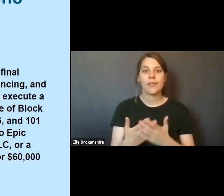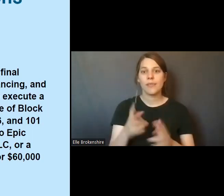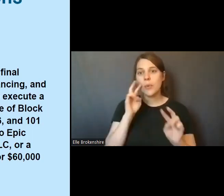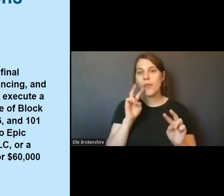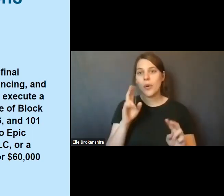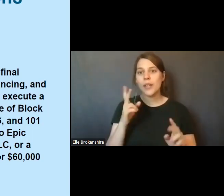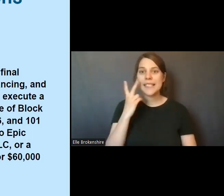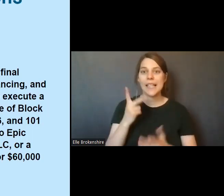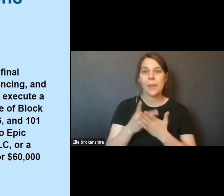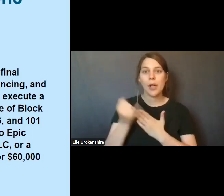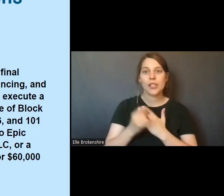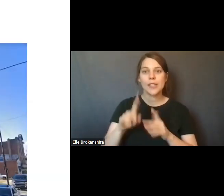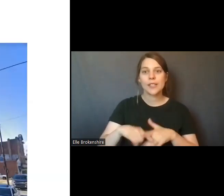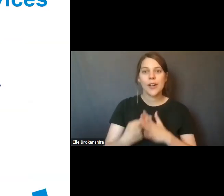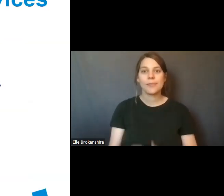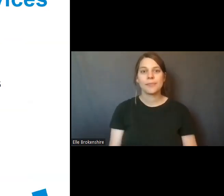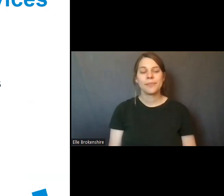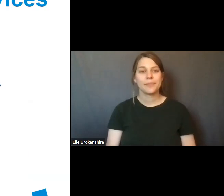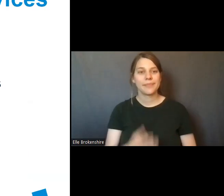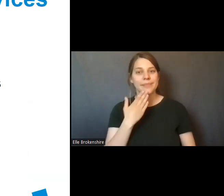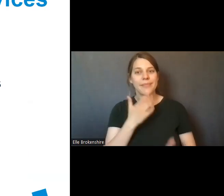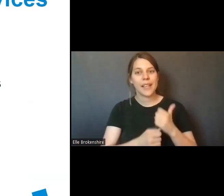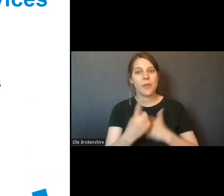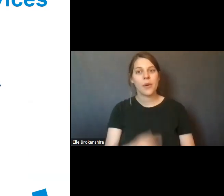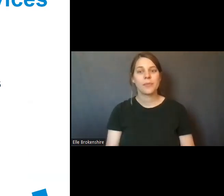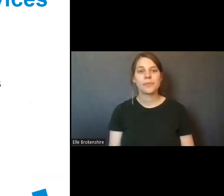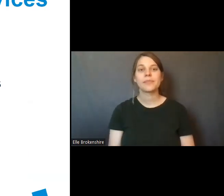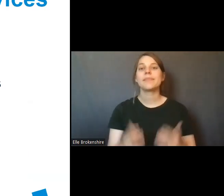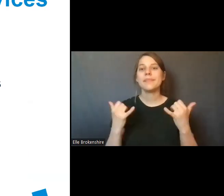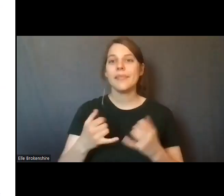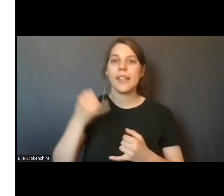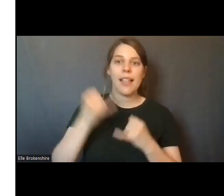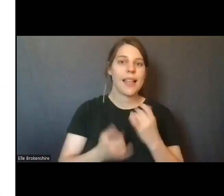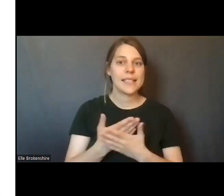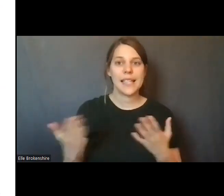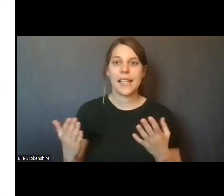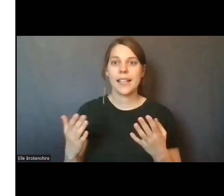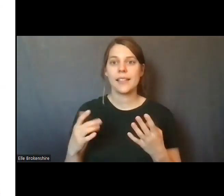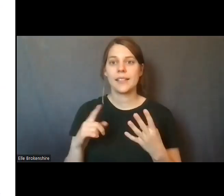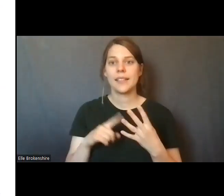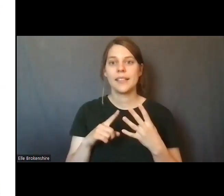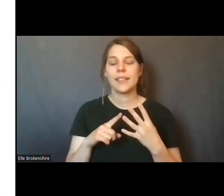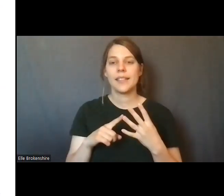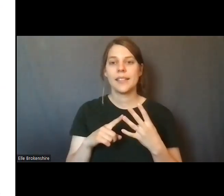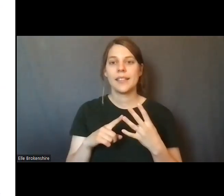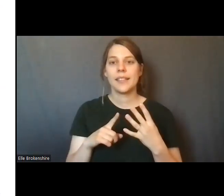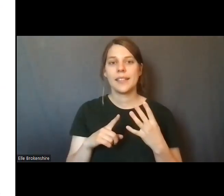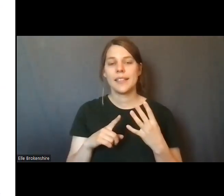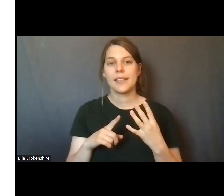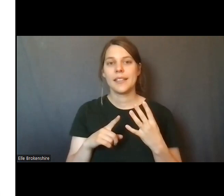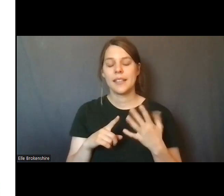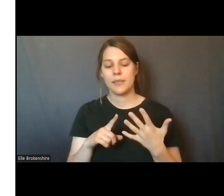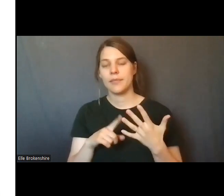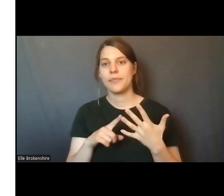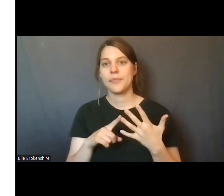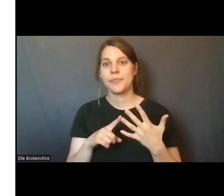getting underway. Thank you, everyone. Now, the last item on our regular board agenda